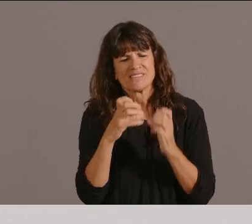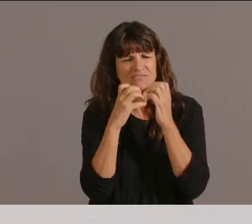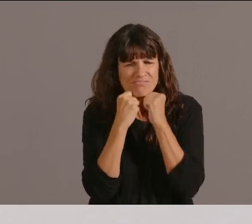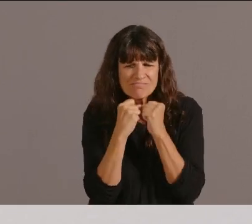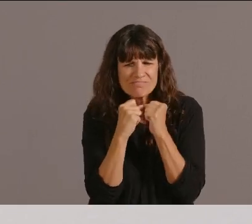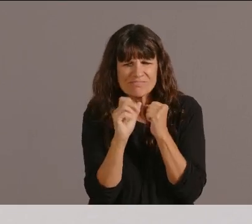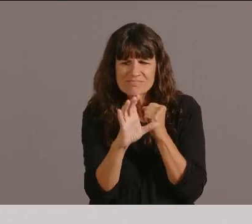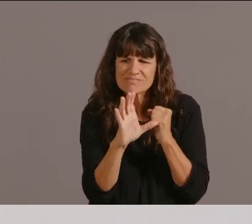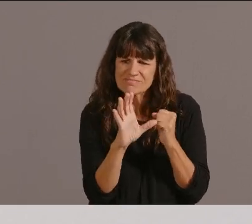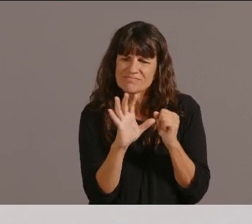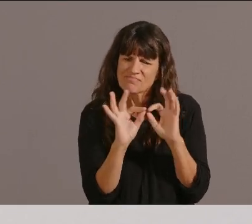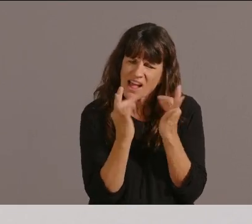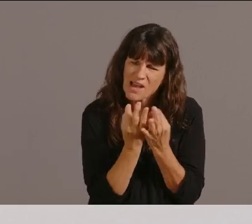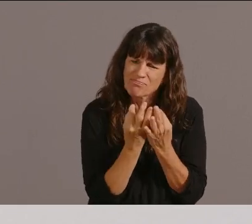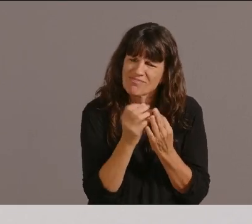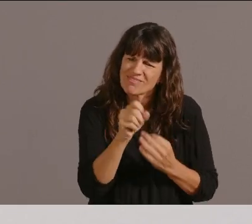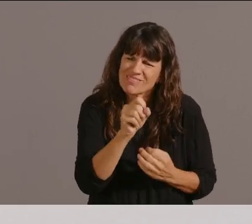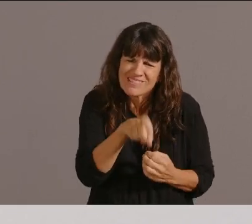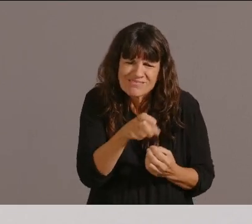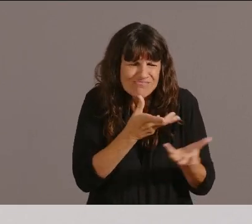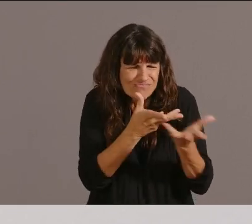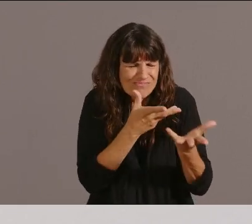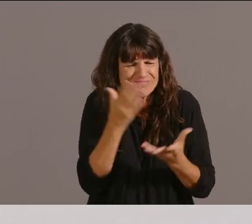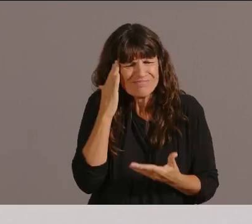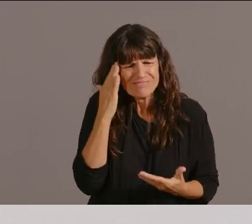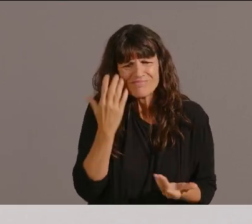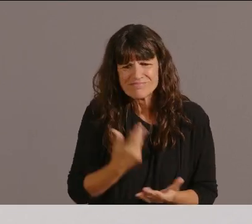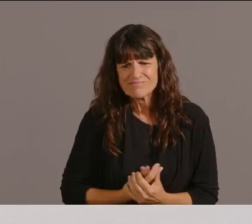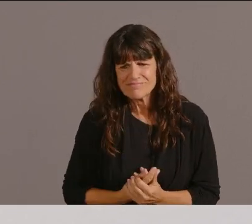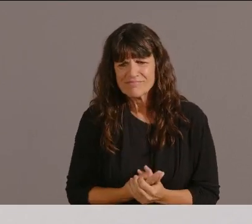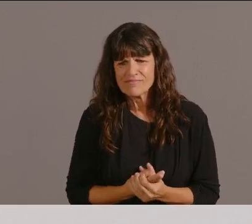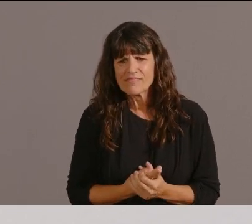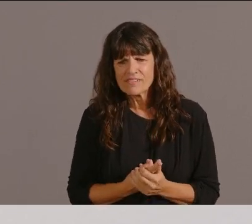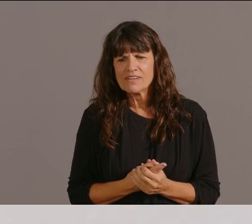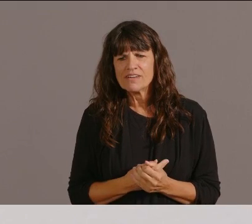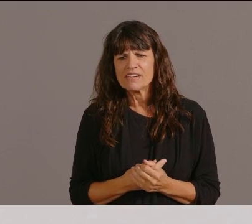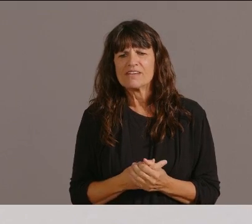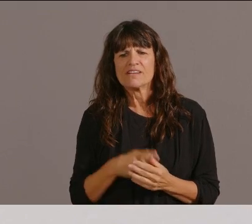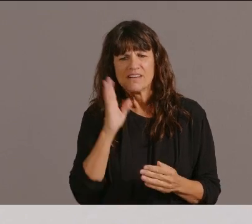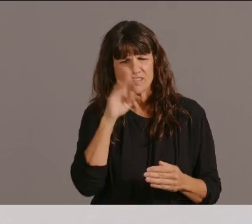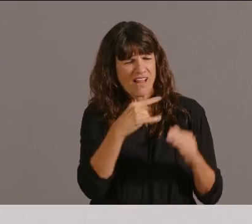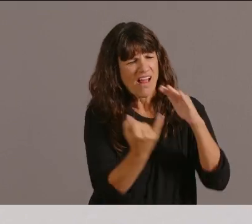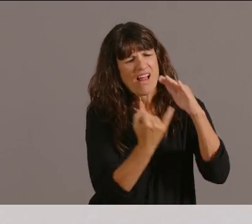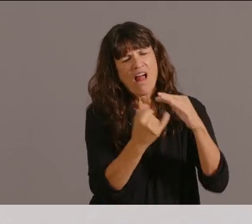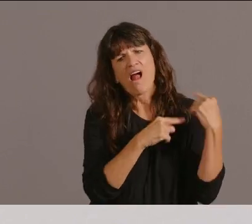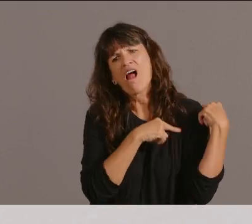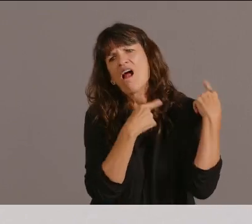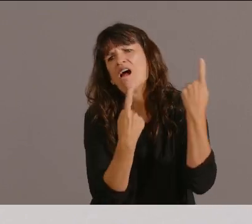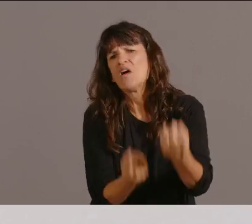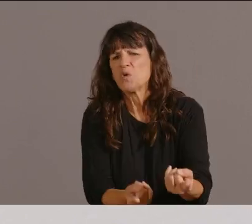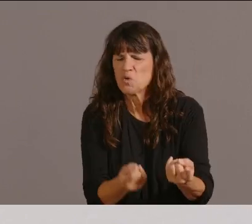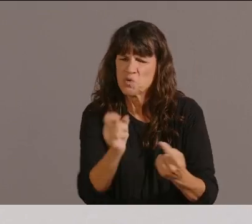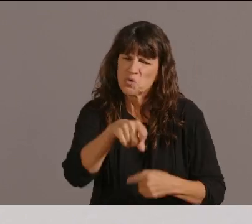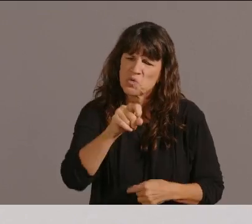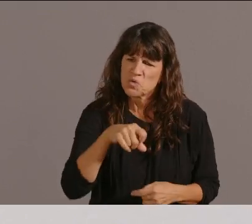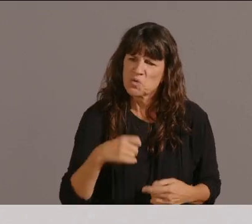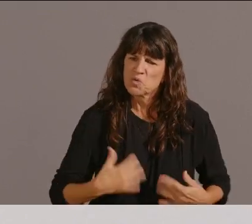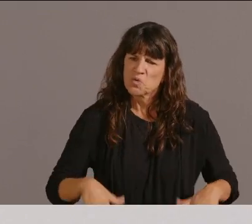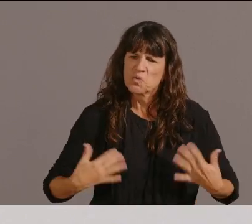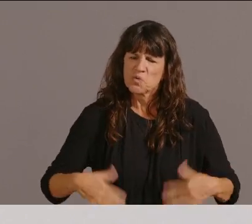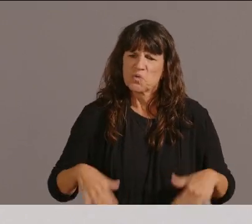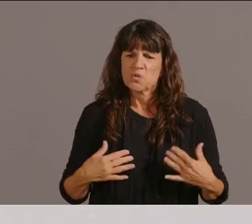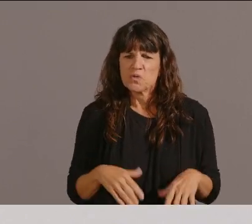visit, and it's been a very, very long time for those individuals. So we were pleased upon first review of those